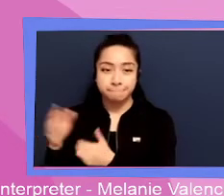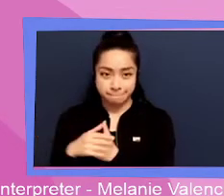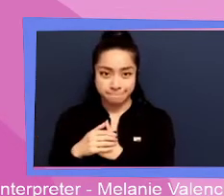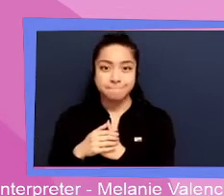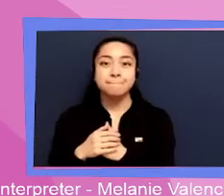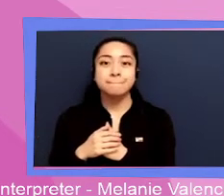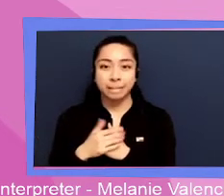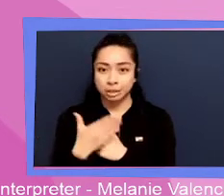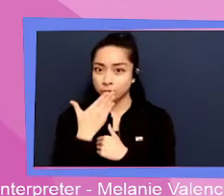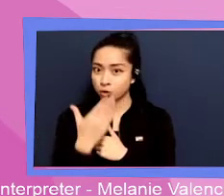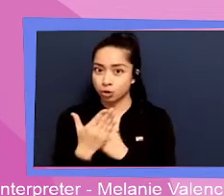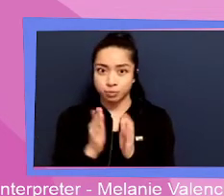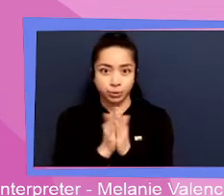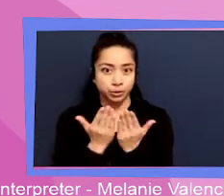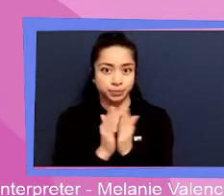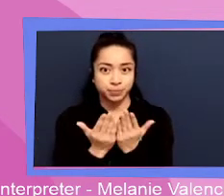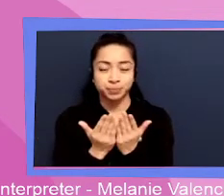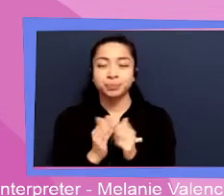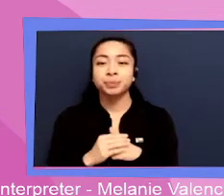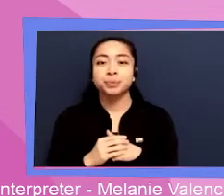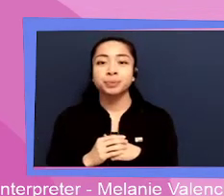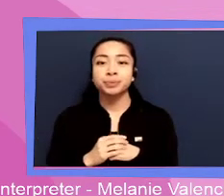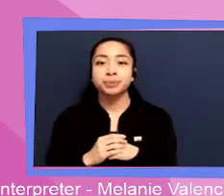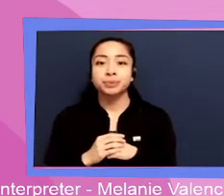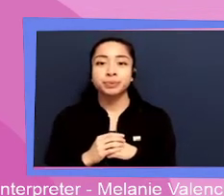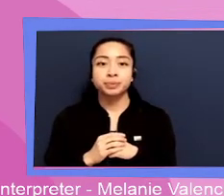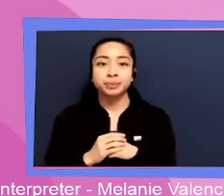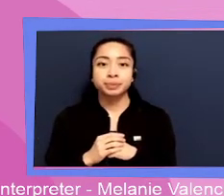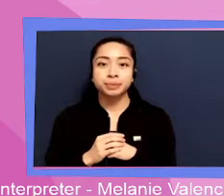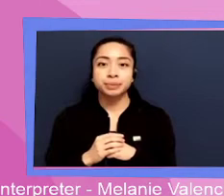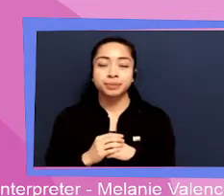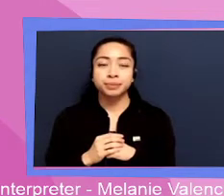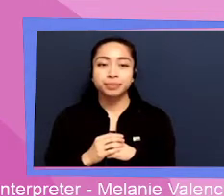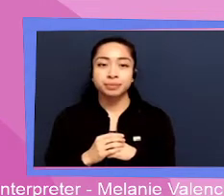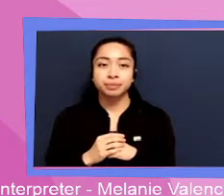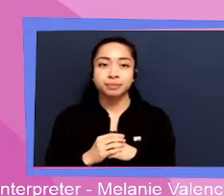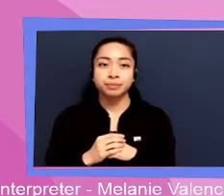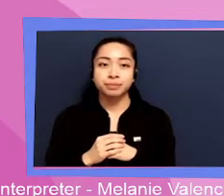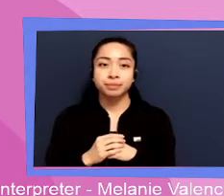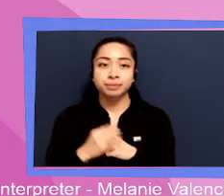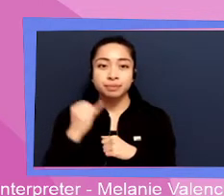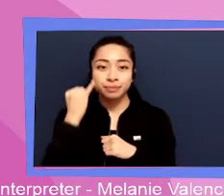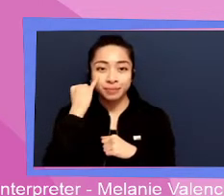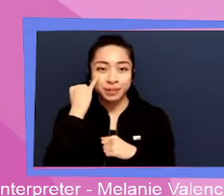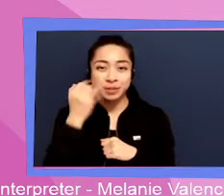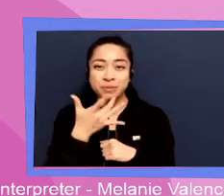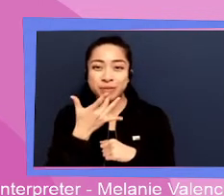good. And if you like things set on Earth,